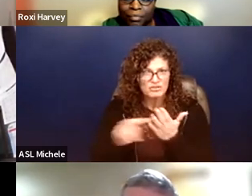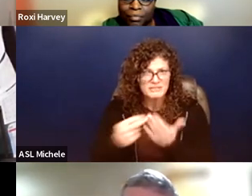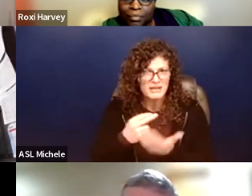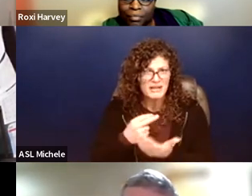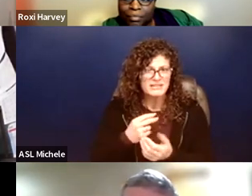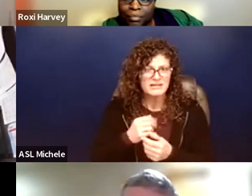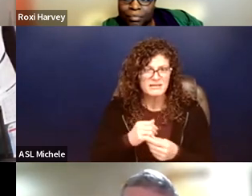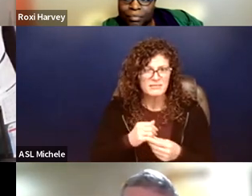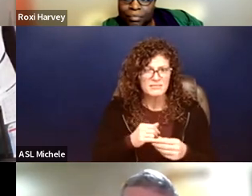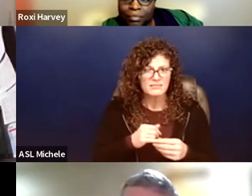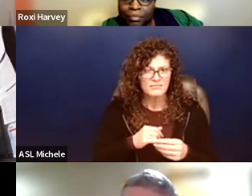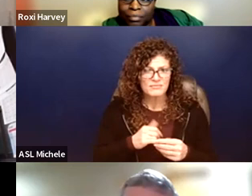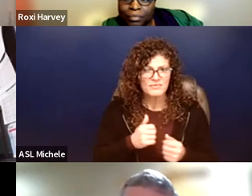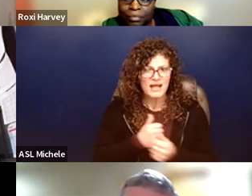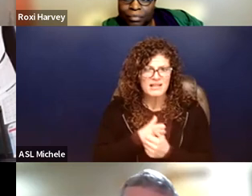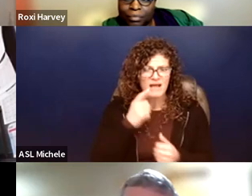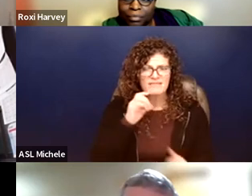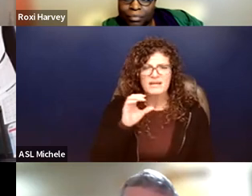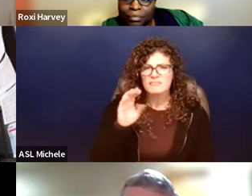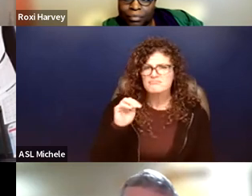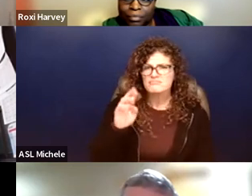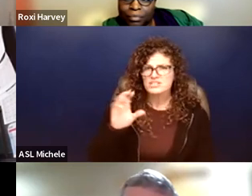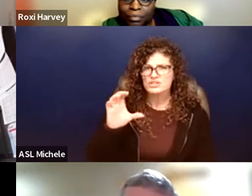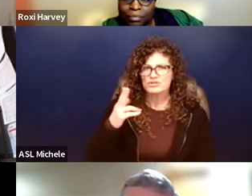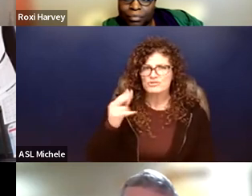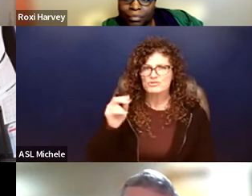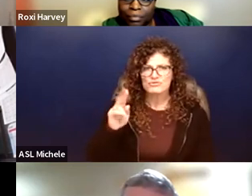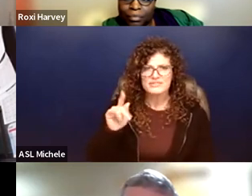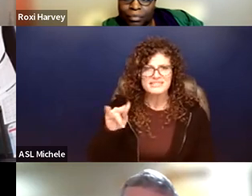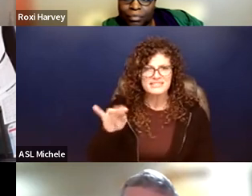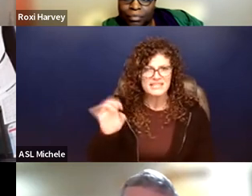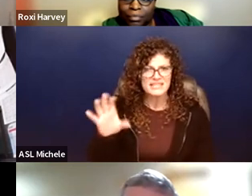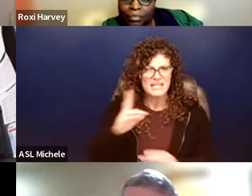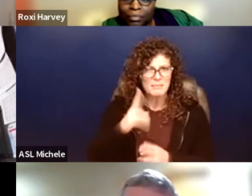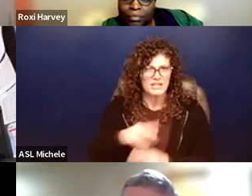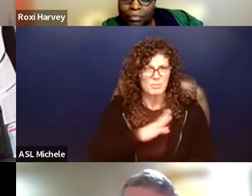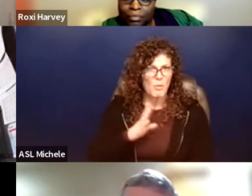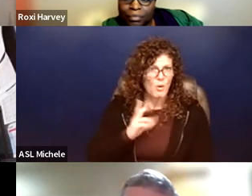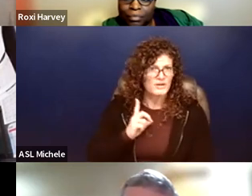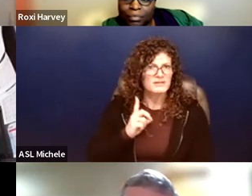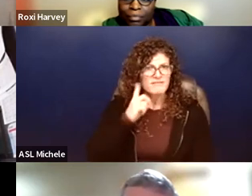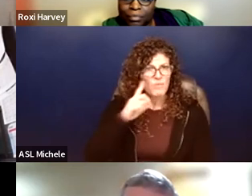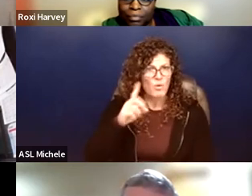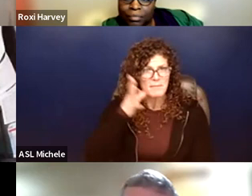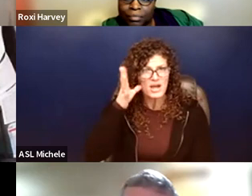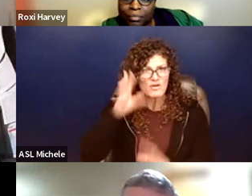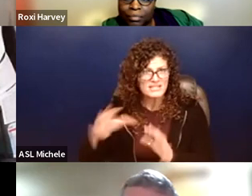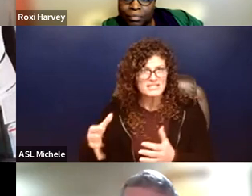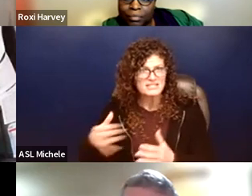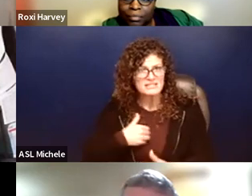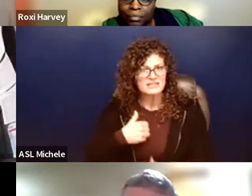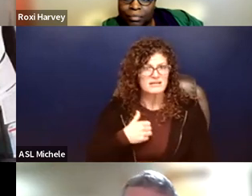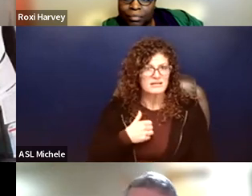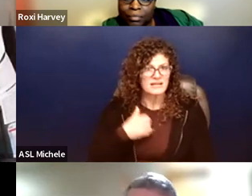loved how, what's his name, Mr. Christie, he had mentioned a board of parents. That was the first I joined, I heard that.